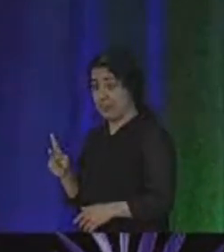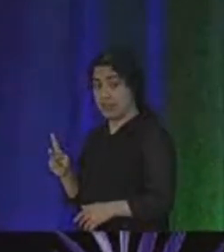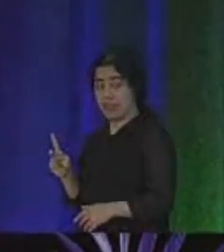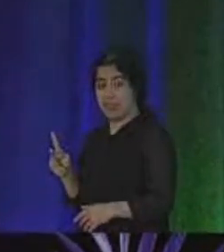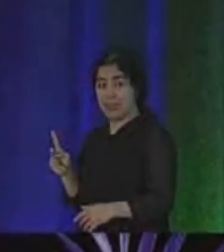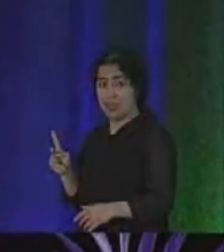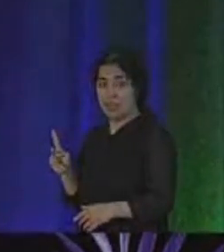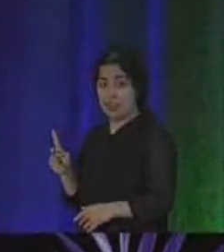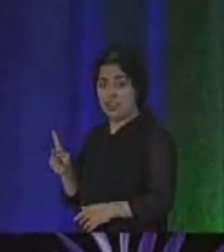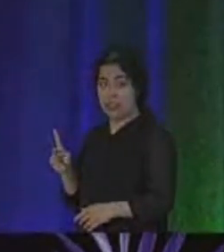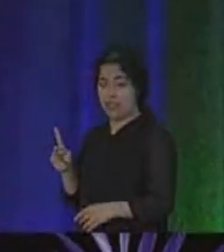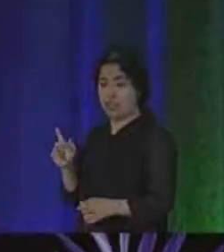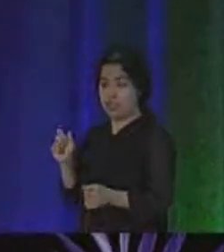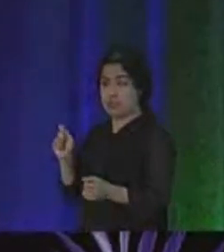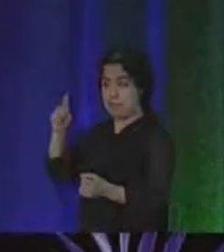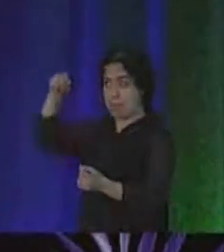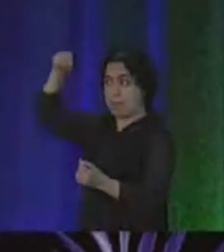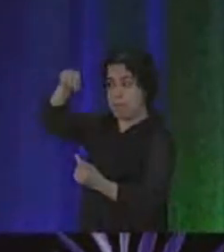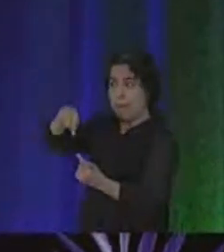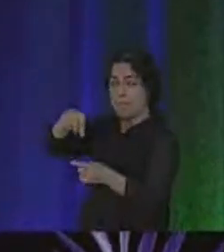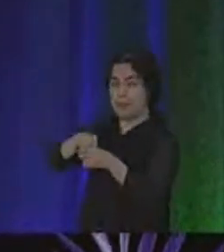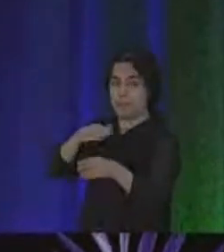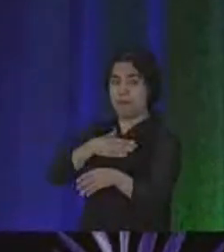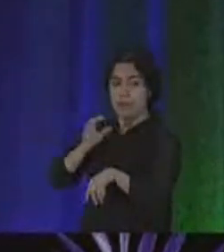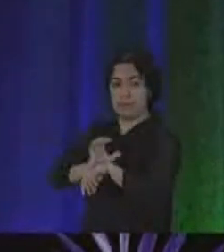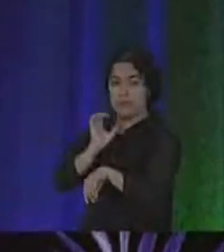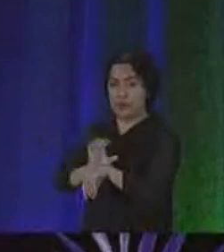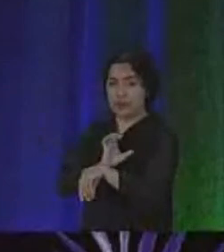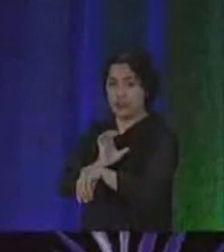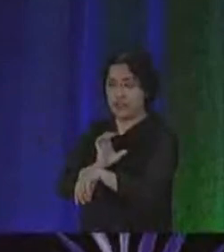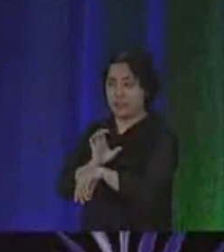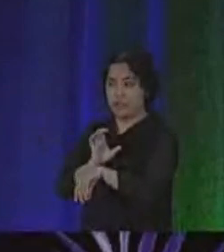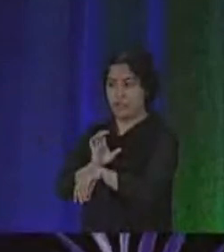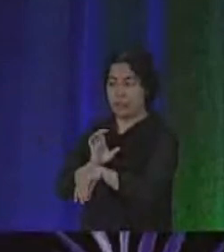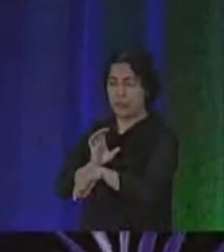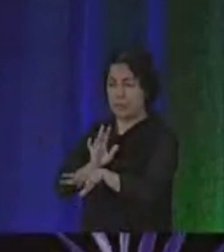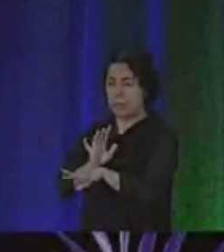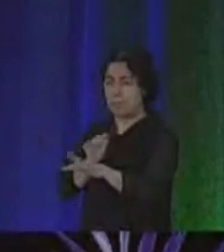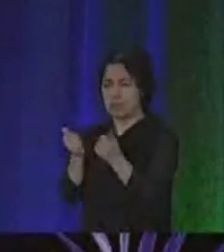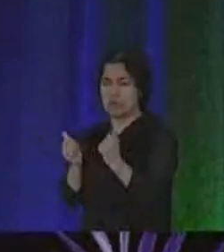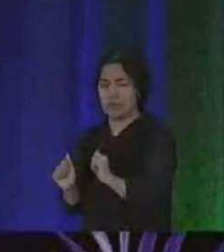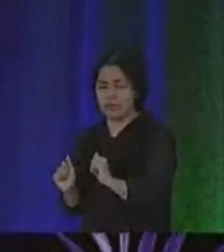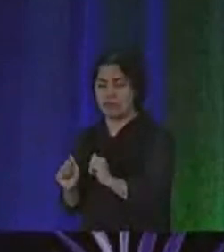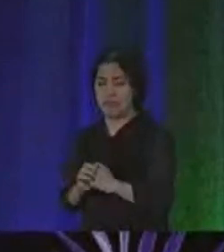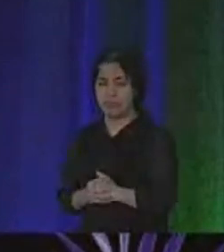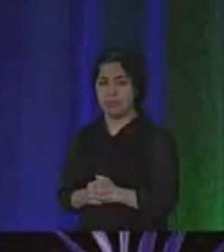and it should pop up for me in my browser. Let's try it.